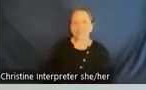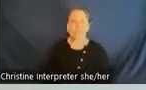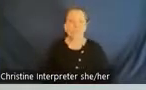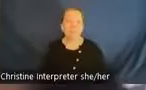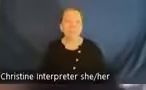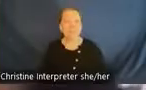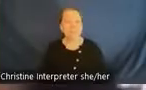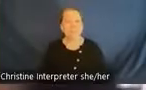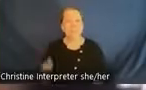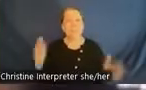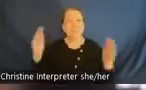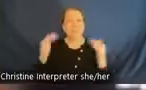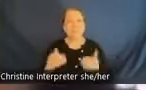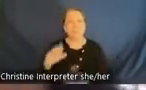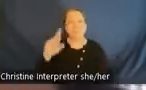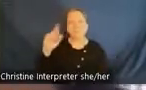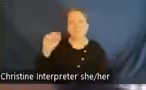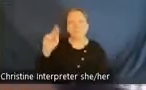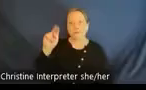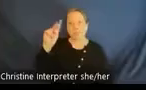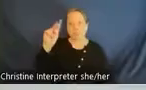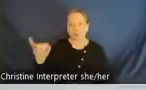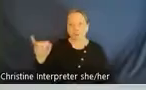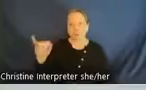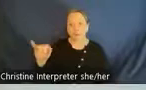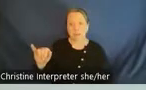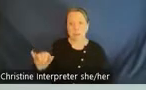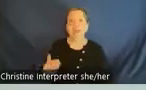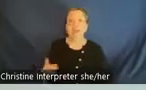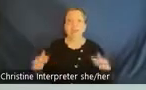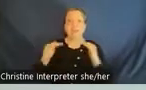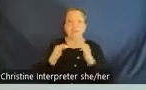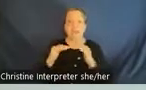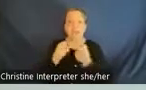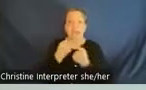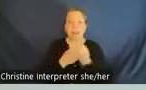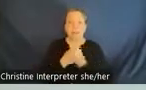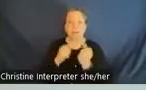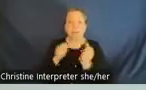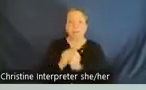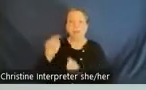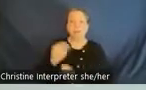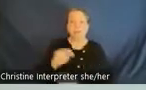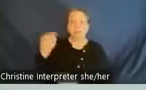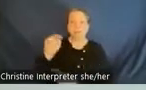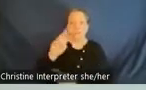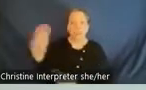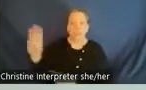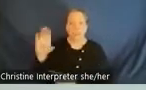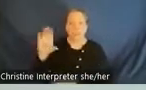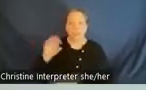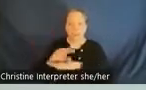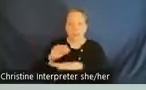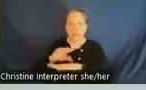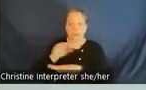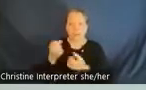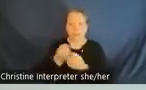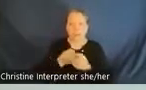Now we'll hear from Randy Lazat, a peer advocate with Northwest Counseling and Support Services.